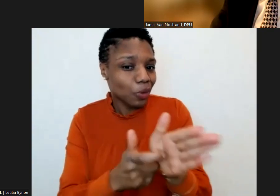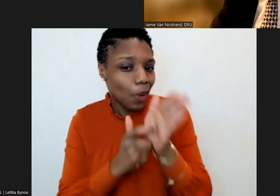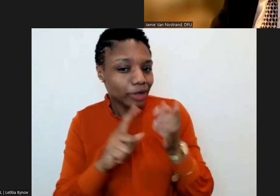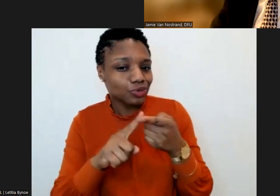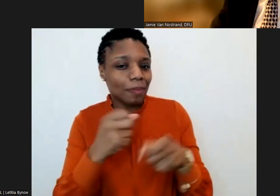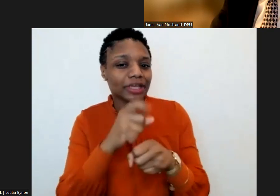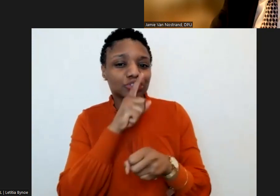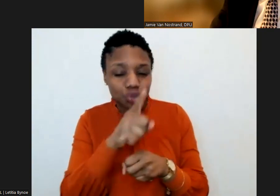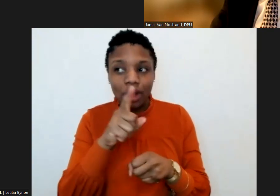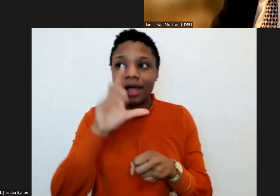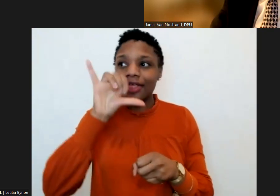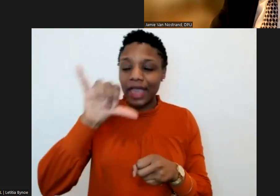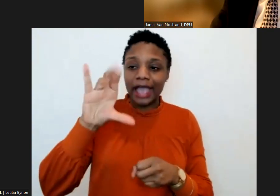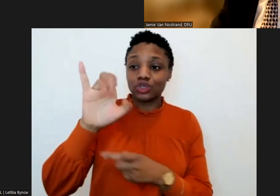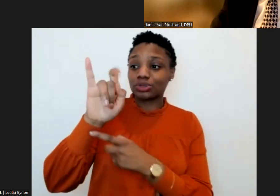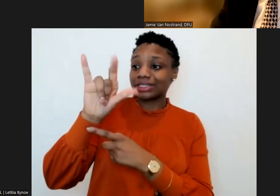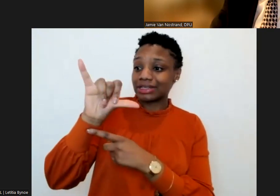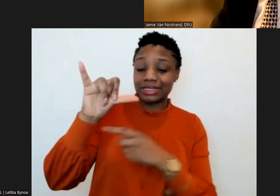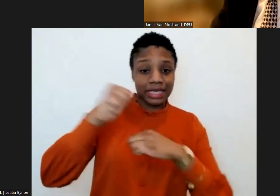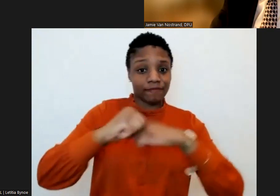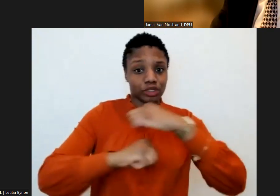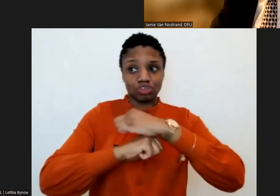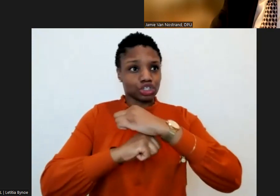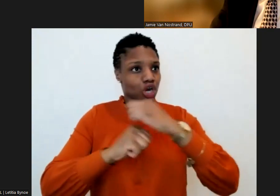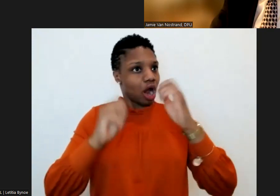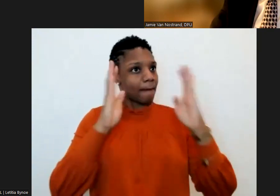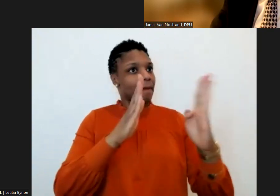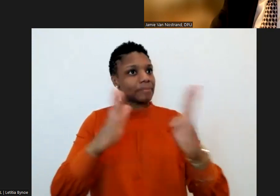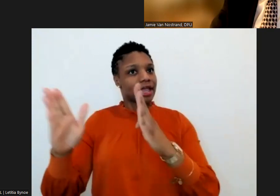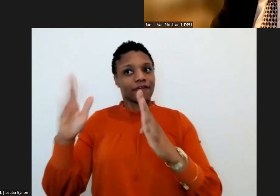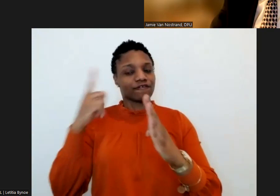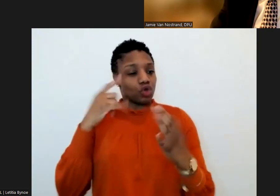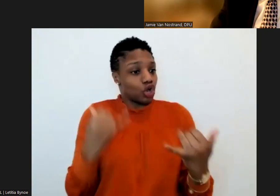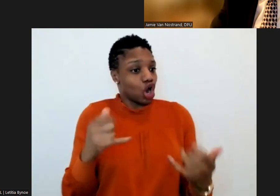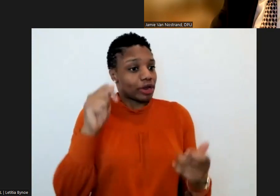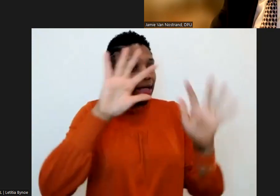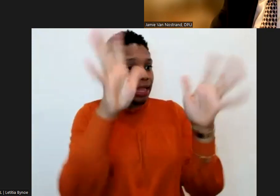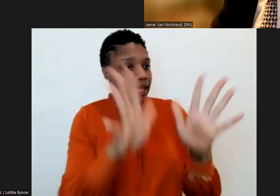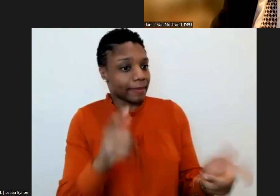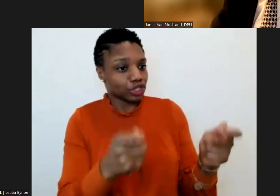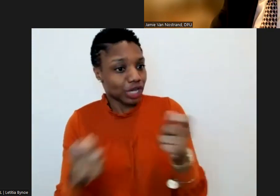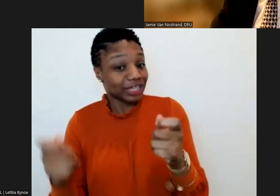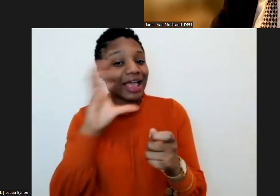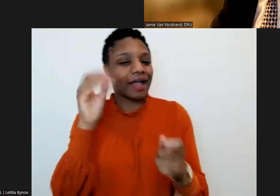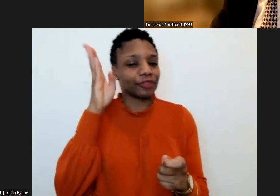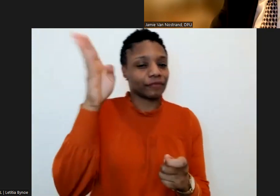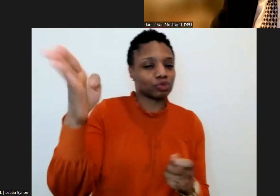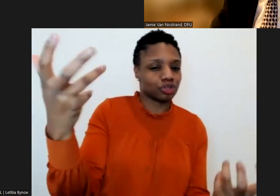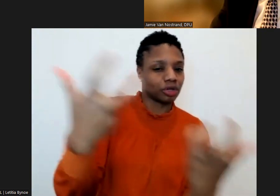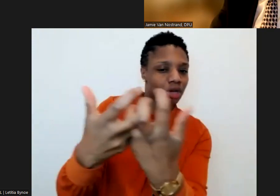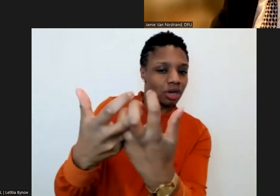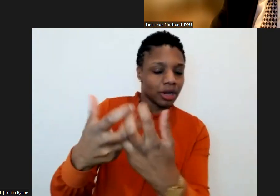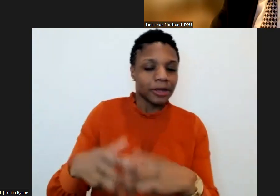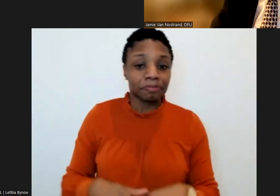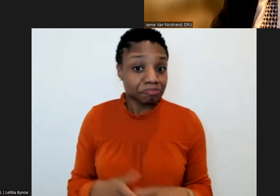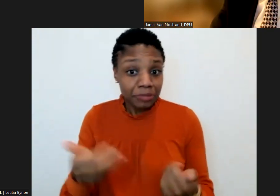utility infrastructure is planning for the current climate that we have and what we expect to happen in the future. And I don't know if Chair Van Nostrand, you want to